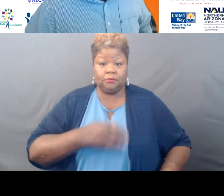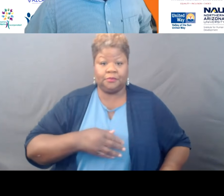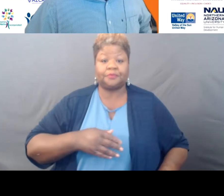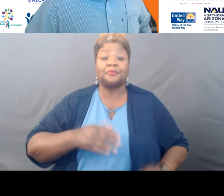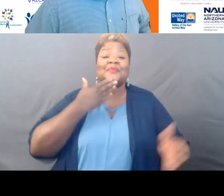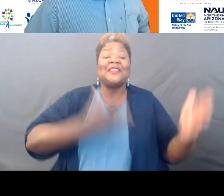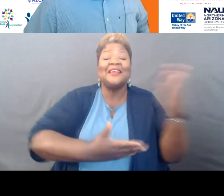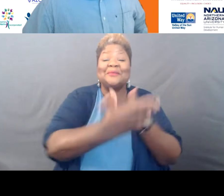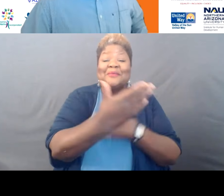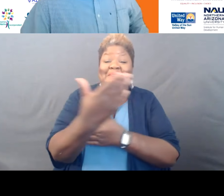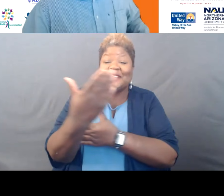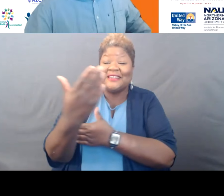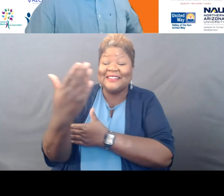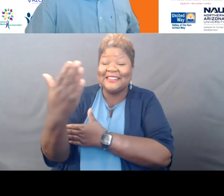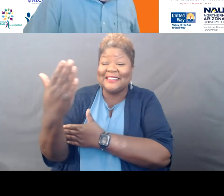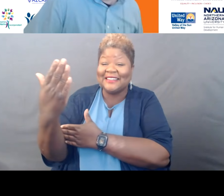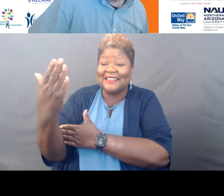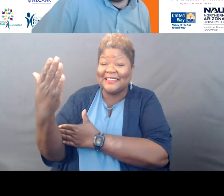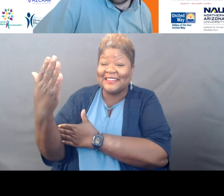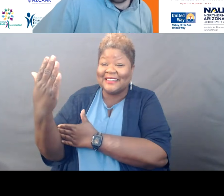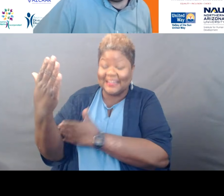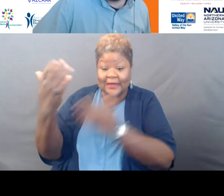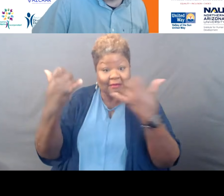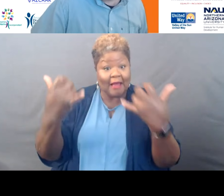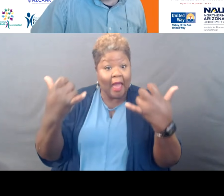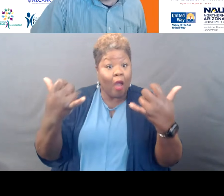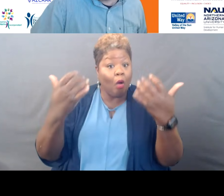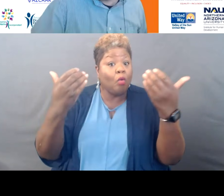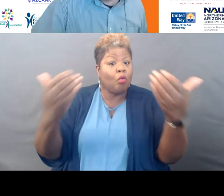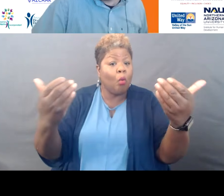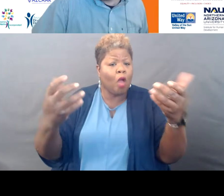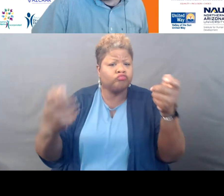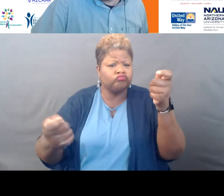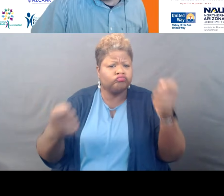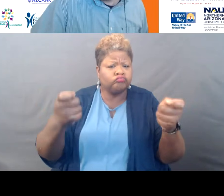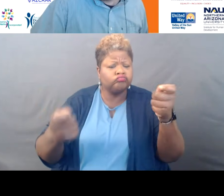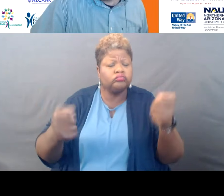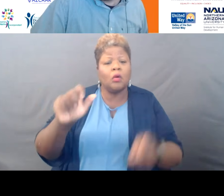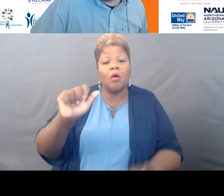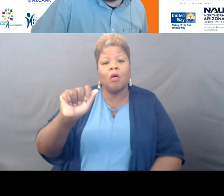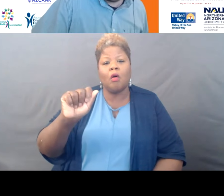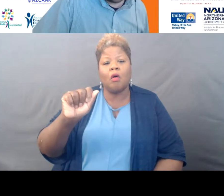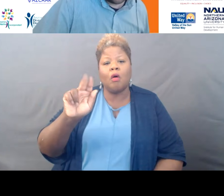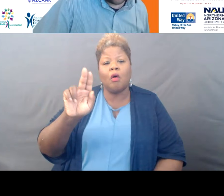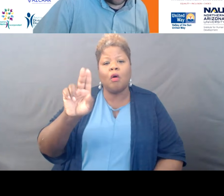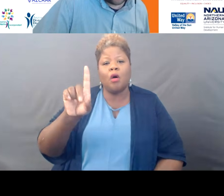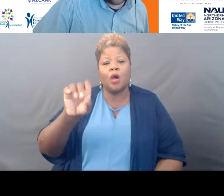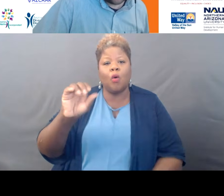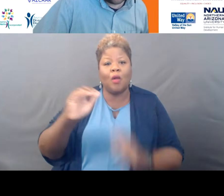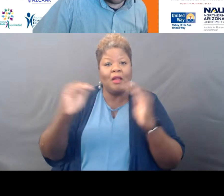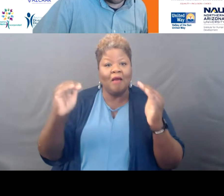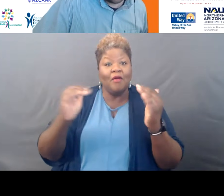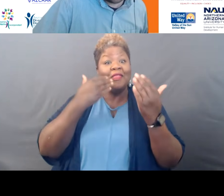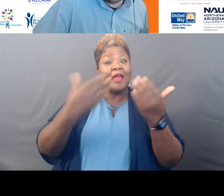Again, good morning. This is a good time to adjust your audio levels. Thank you for joining us on the last week